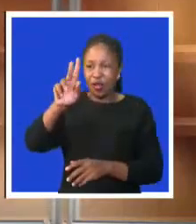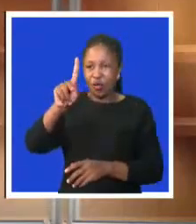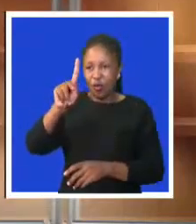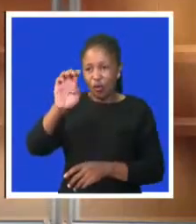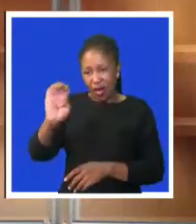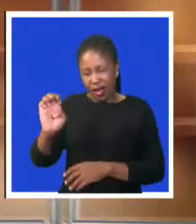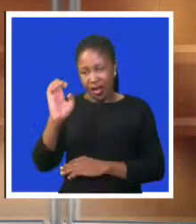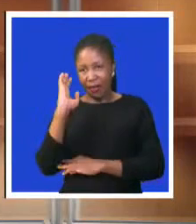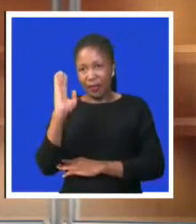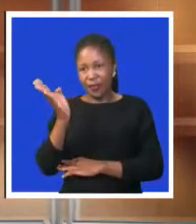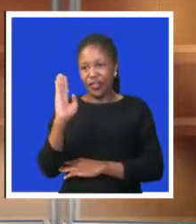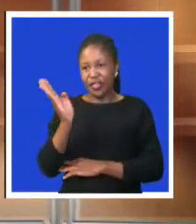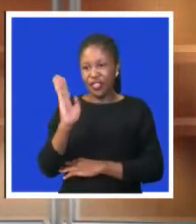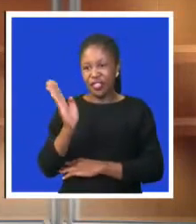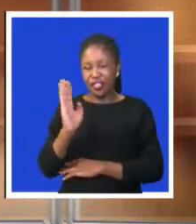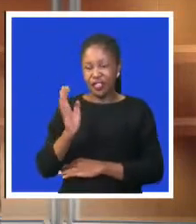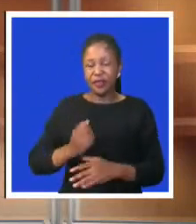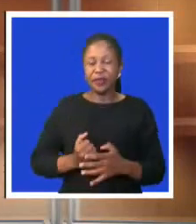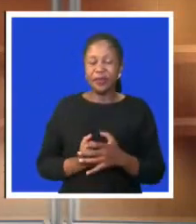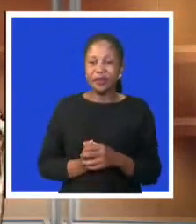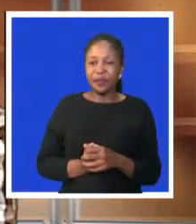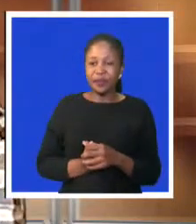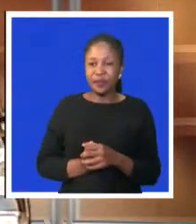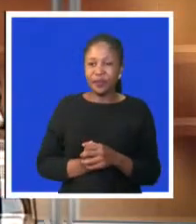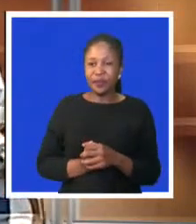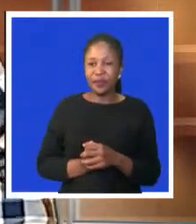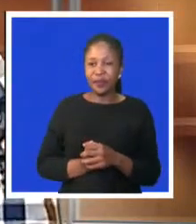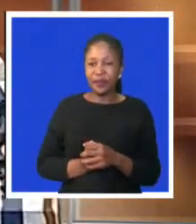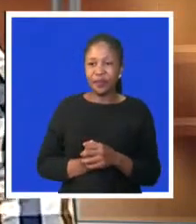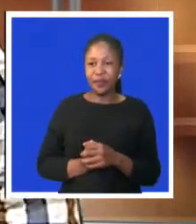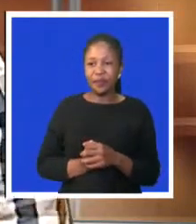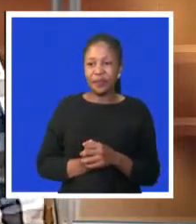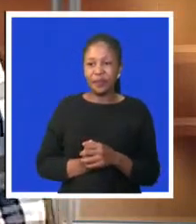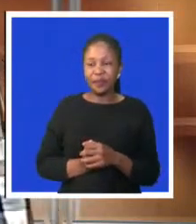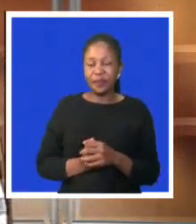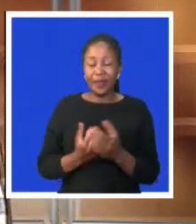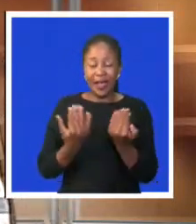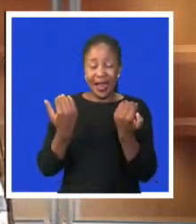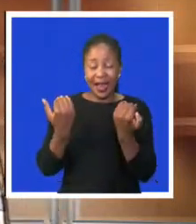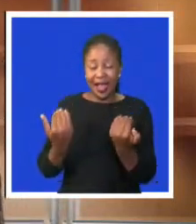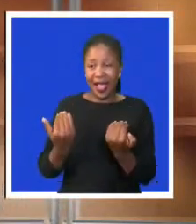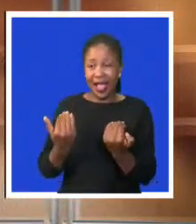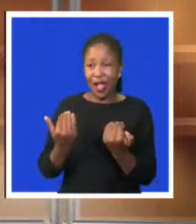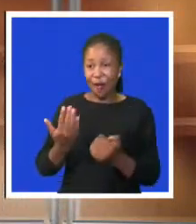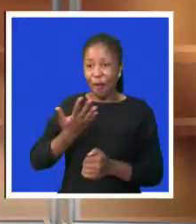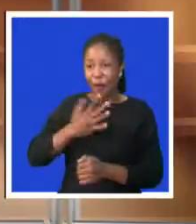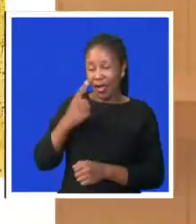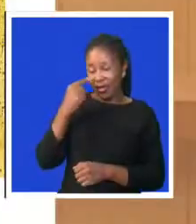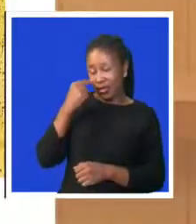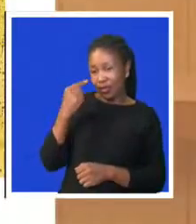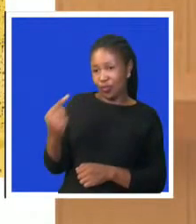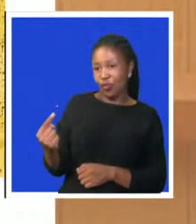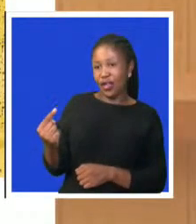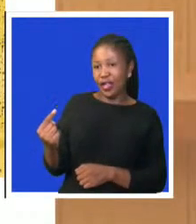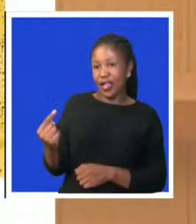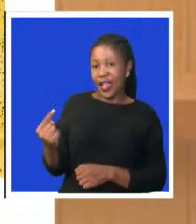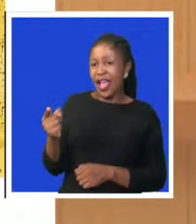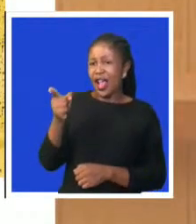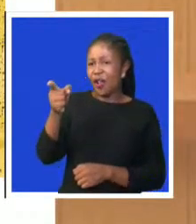us look there. As you can see, a Pharisee on the picture, dear Lena, at